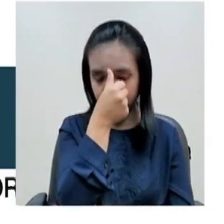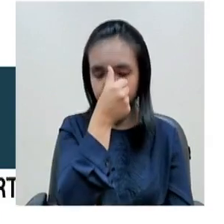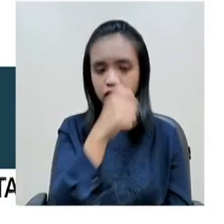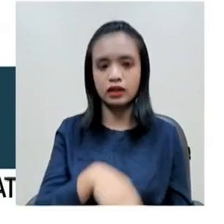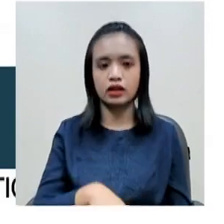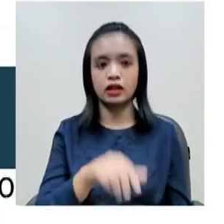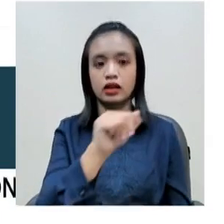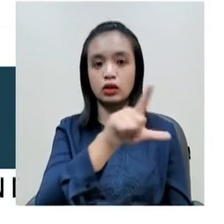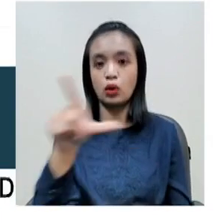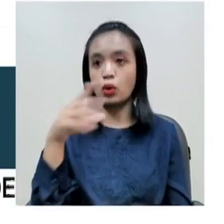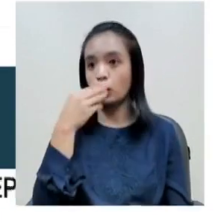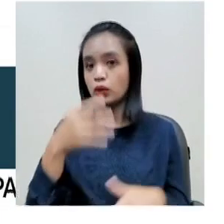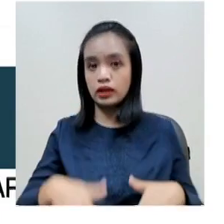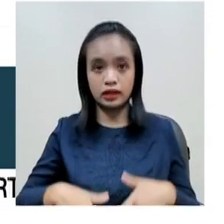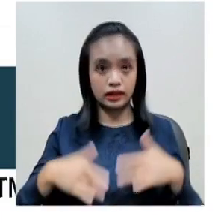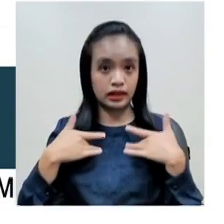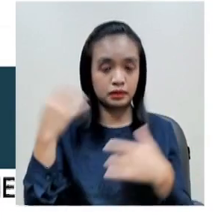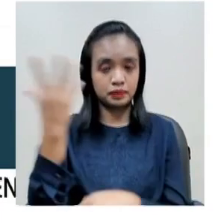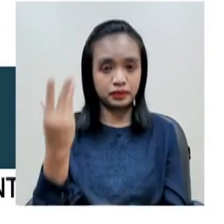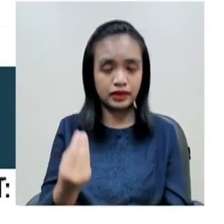fellow Batangueños to please,